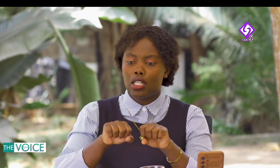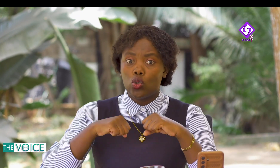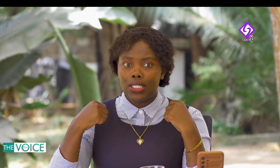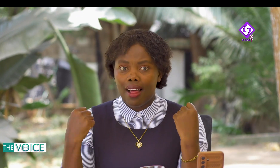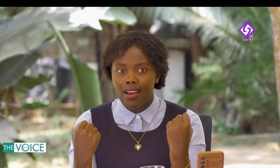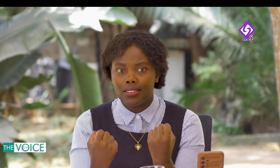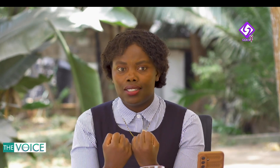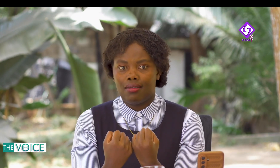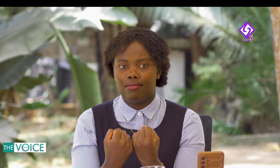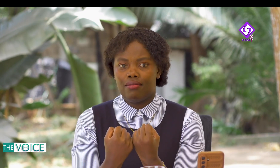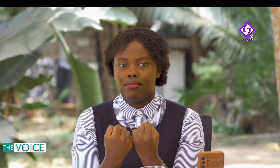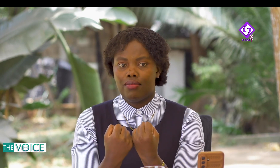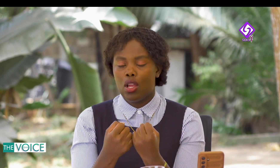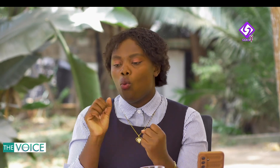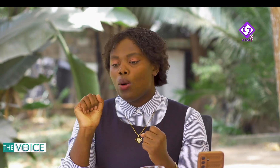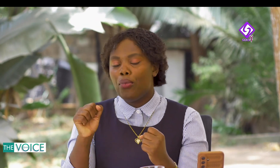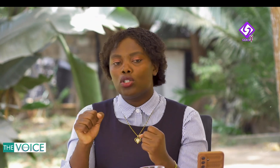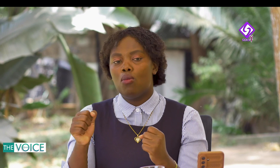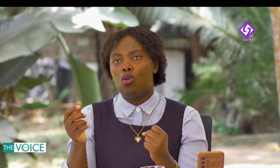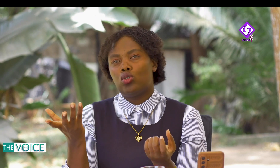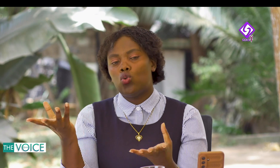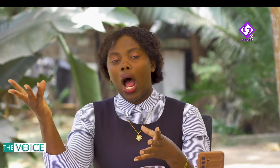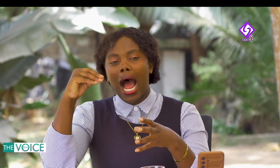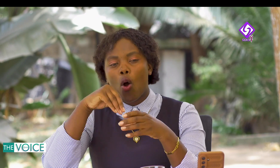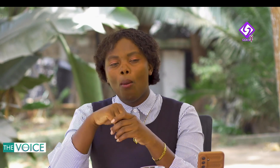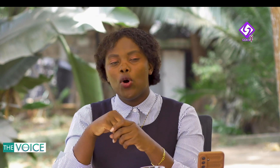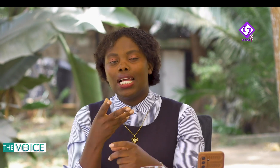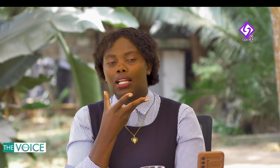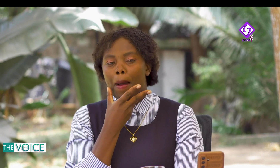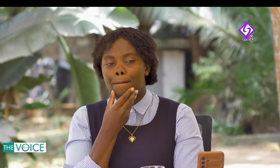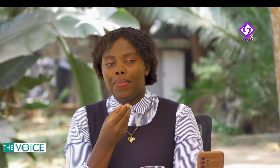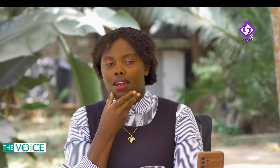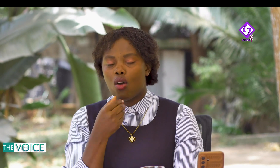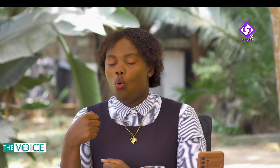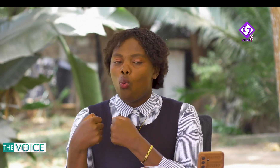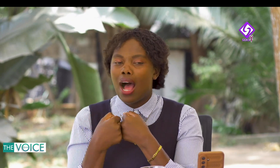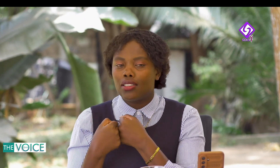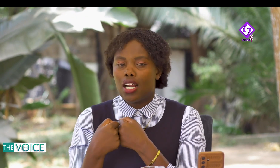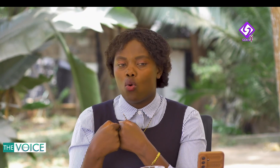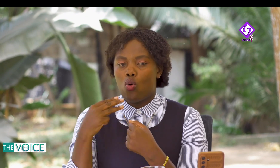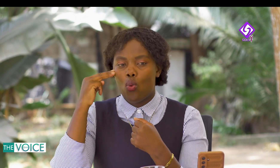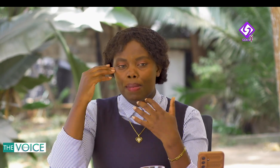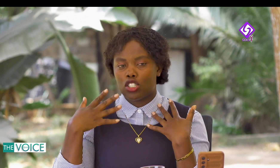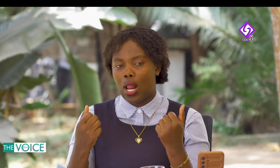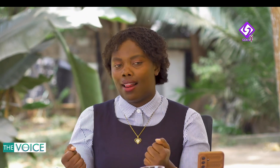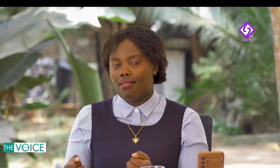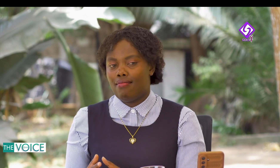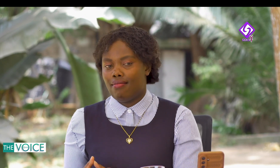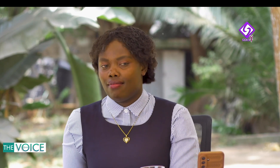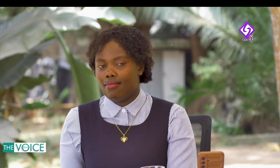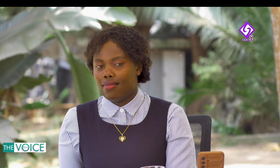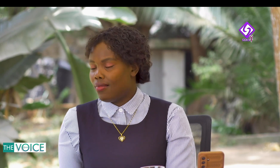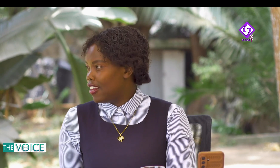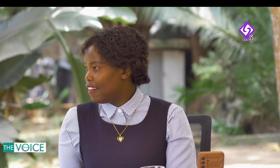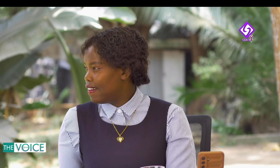Also, some of the contribution we as a society can make to accommodate men who are struggling